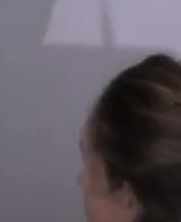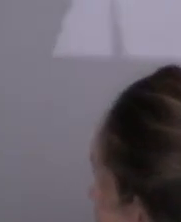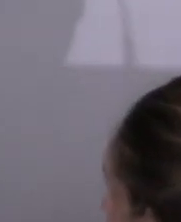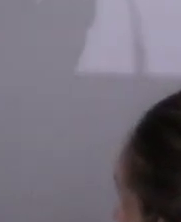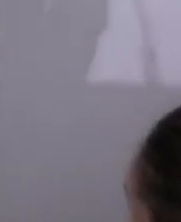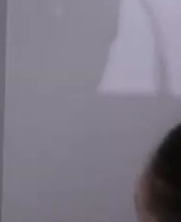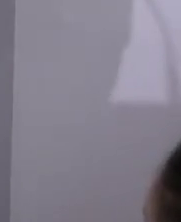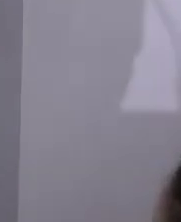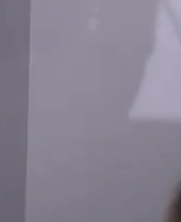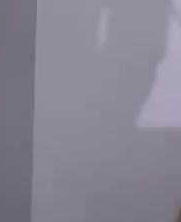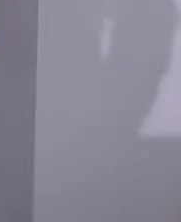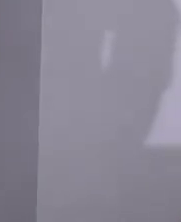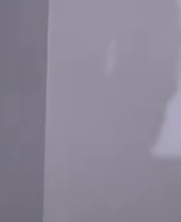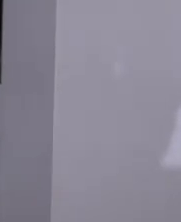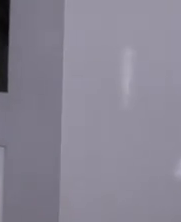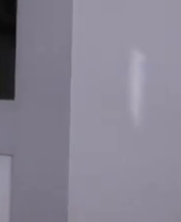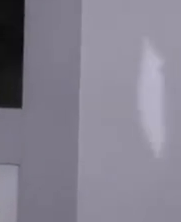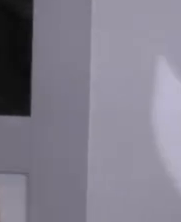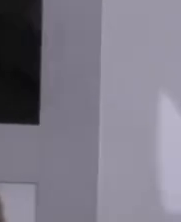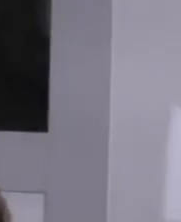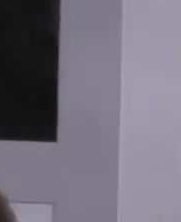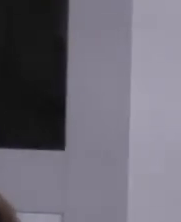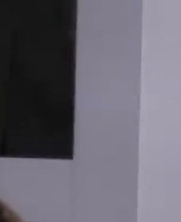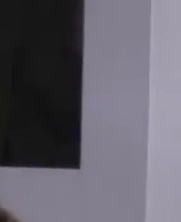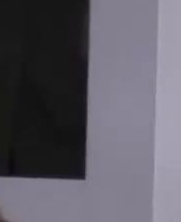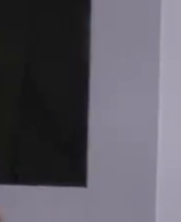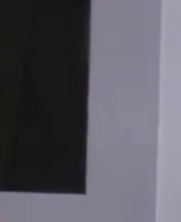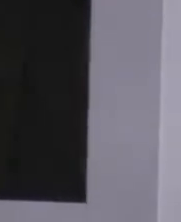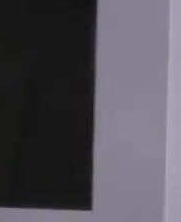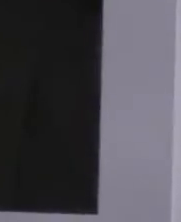Put your hands up if you take, everyone put their hands up.